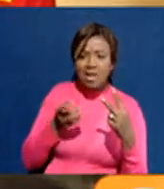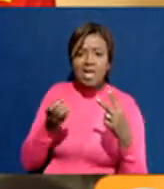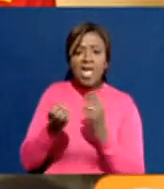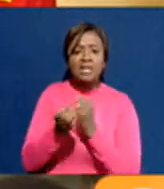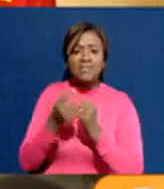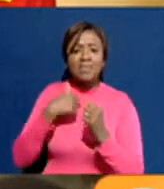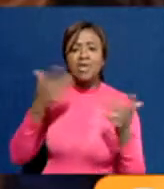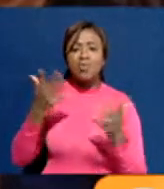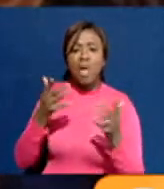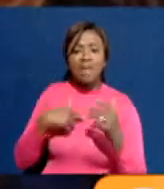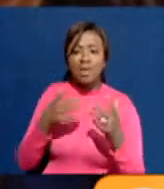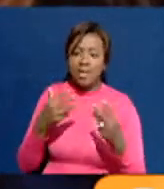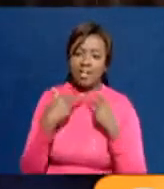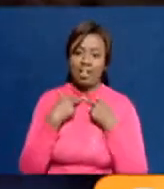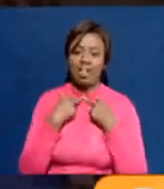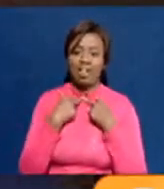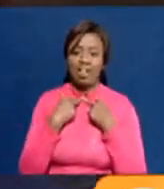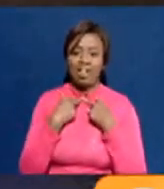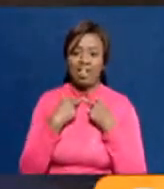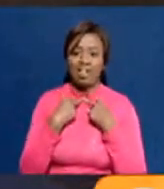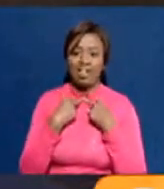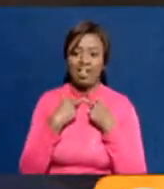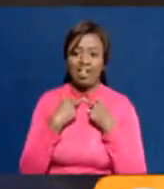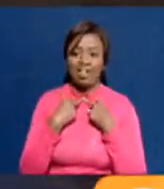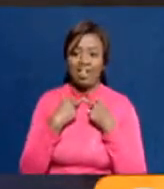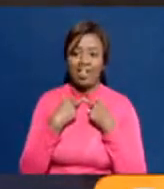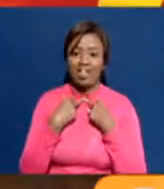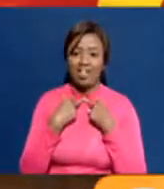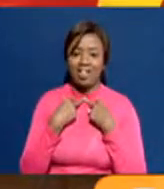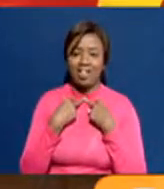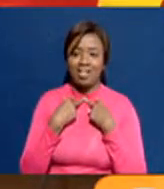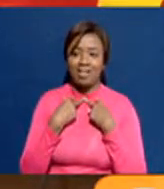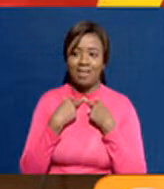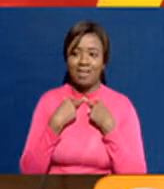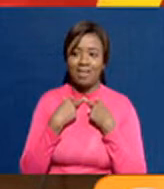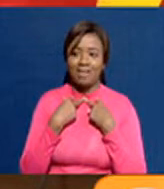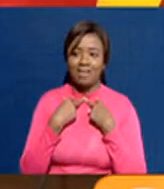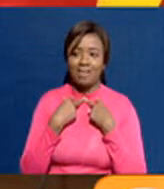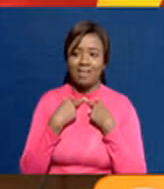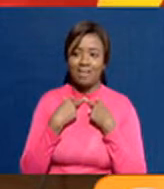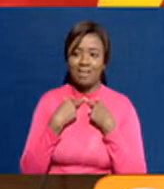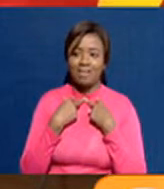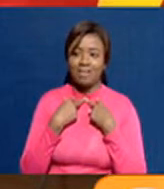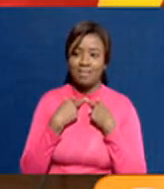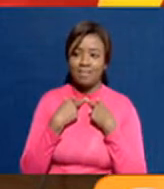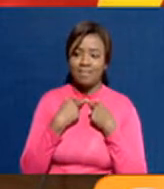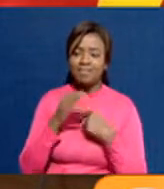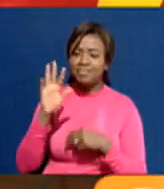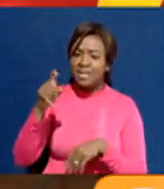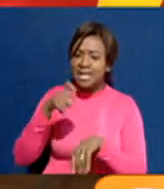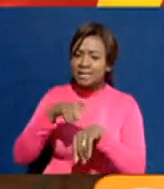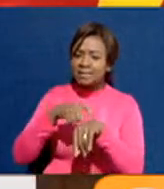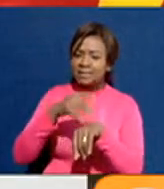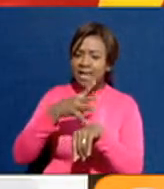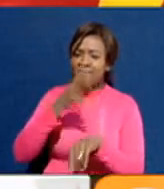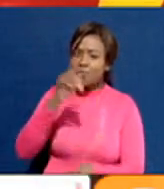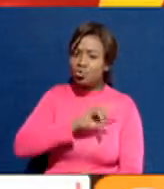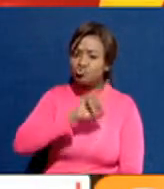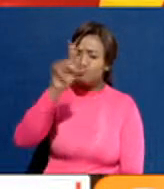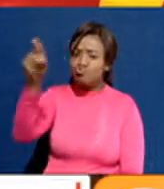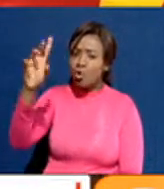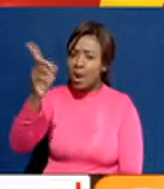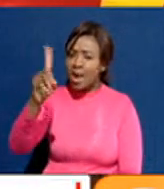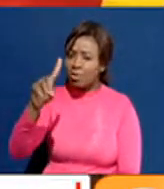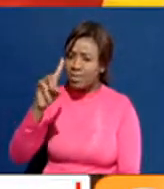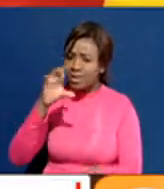on the fateful day. Na alienda tu siku hiyo kama saa 10, akaenda mpaka Nairobi, akashikwa